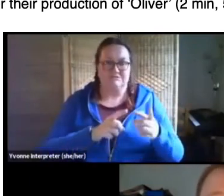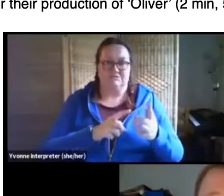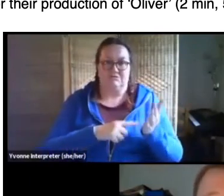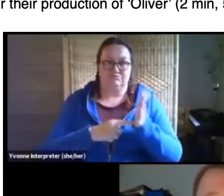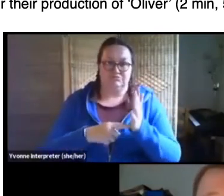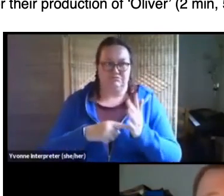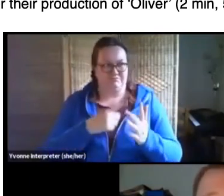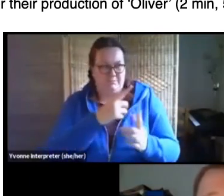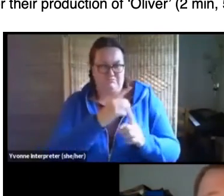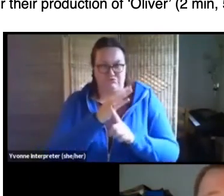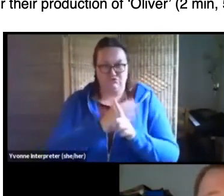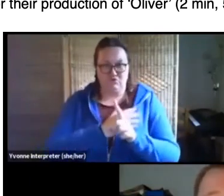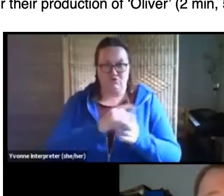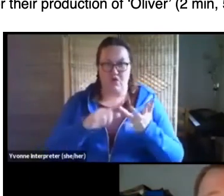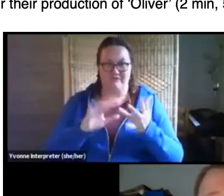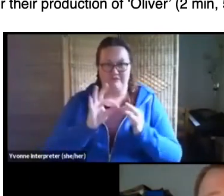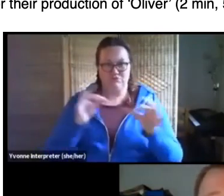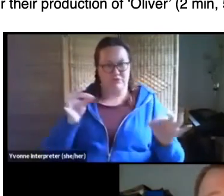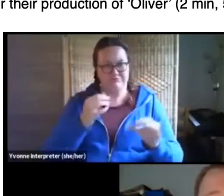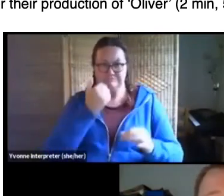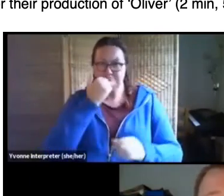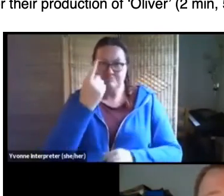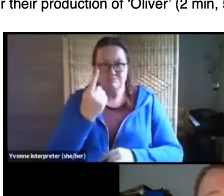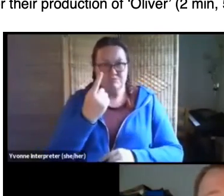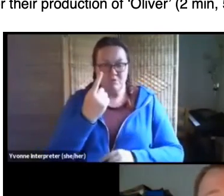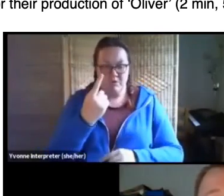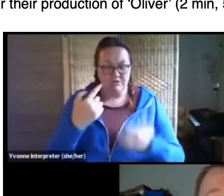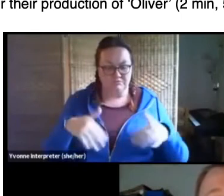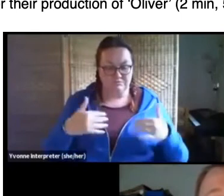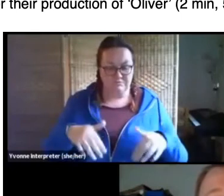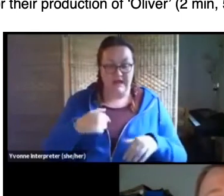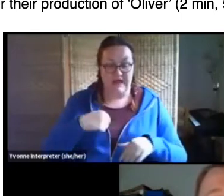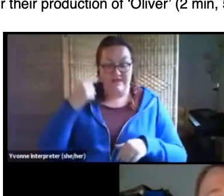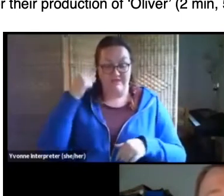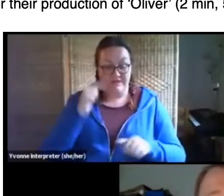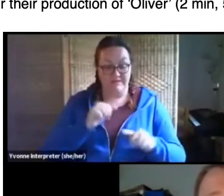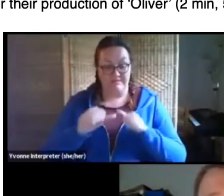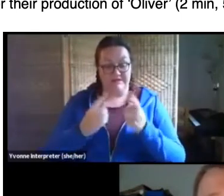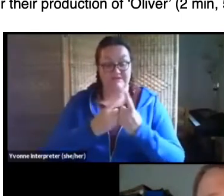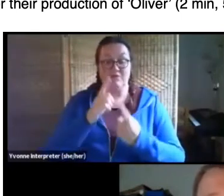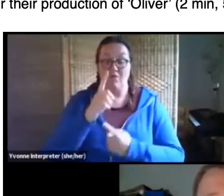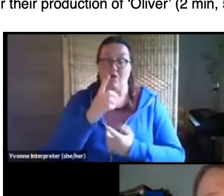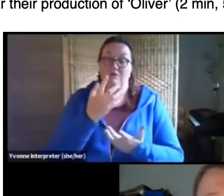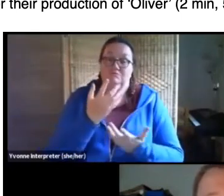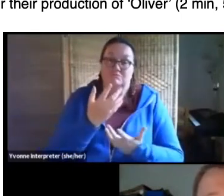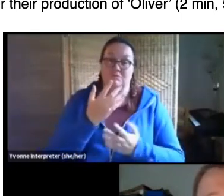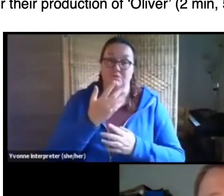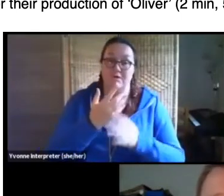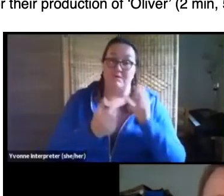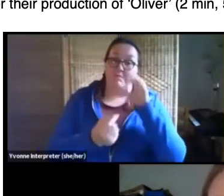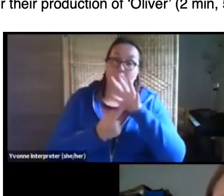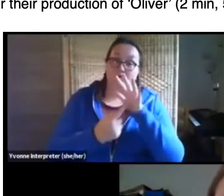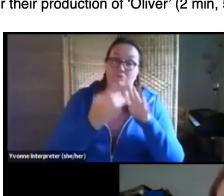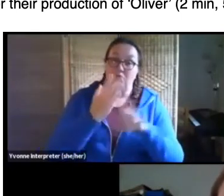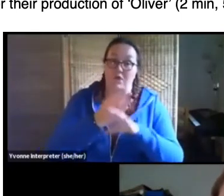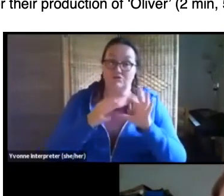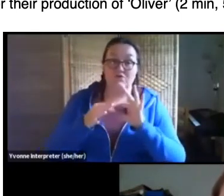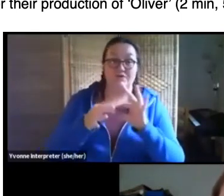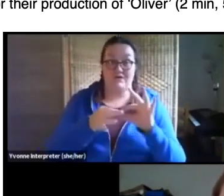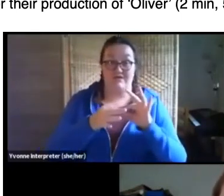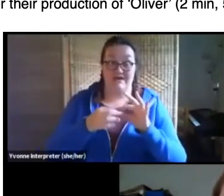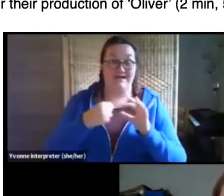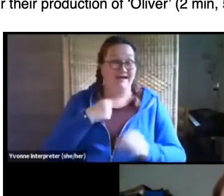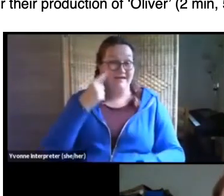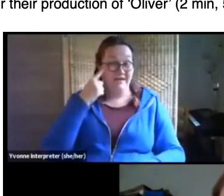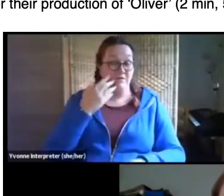say one of the biggest things we did learn is about working together. And I think having worked with the Ramps on the